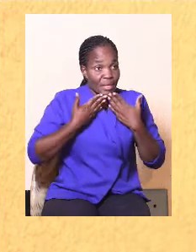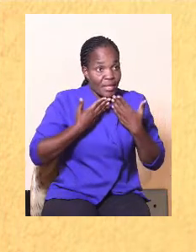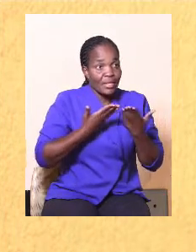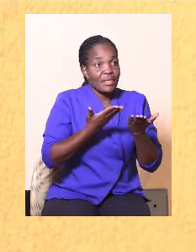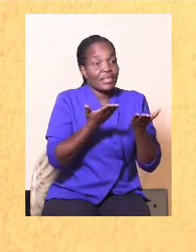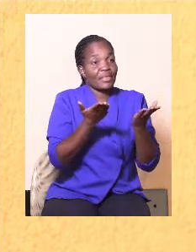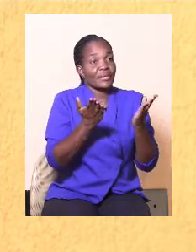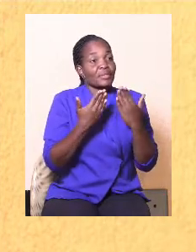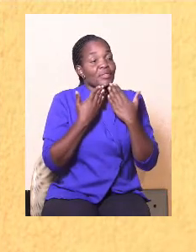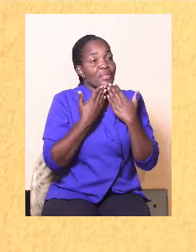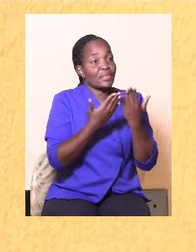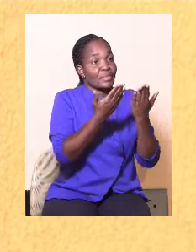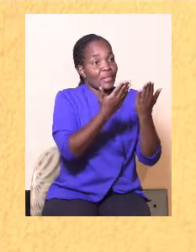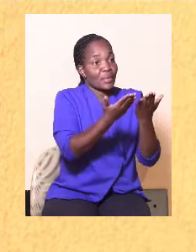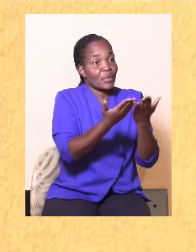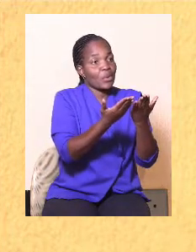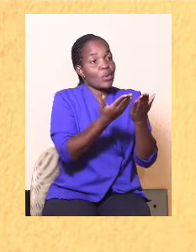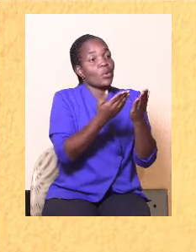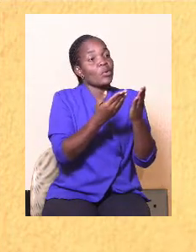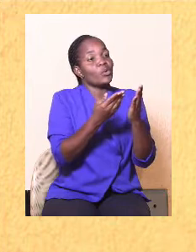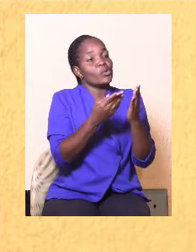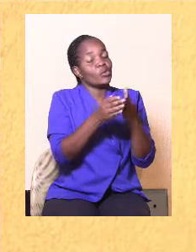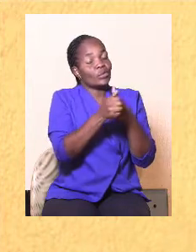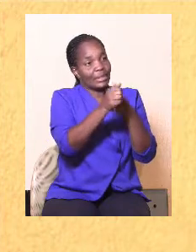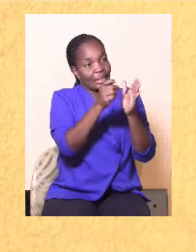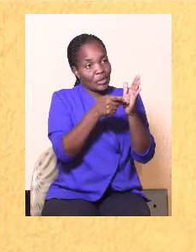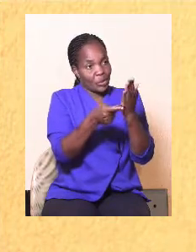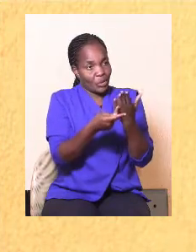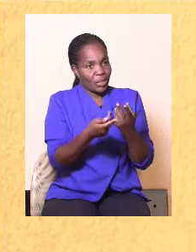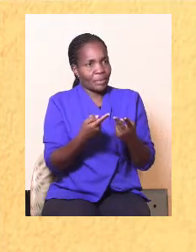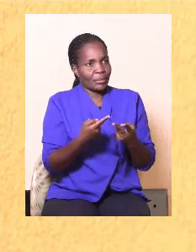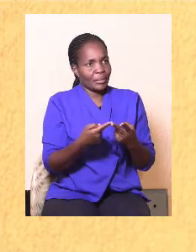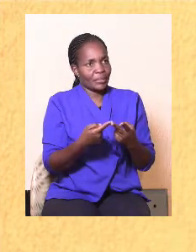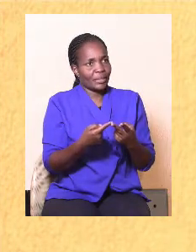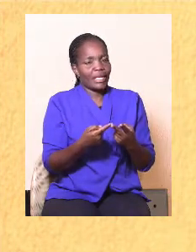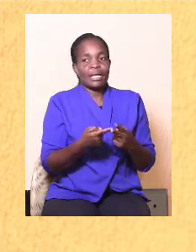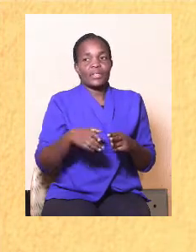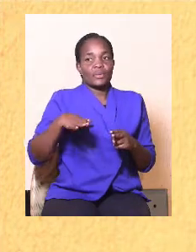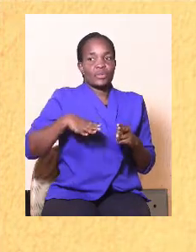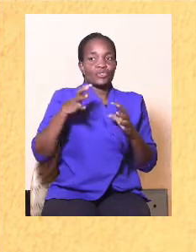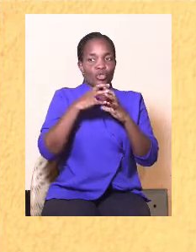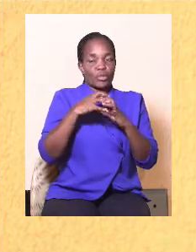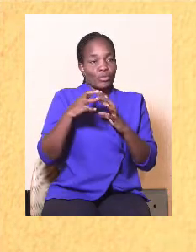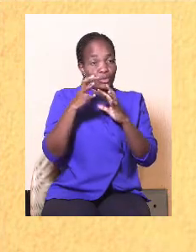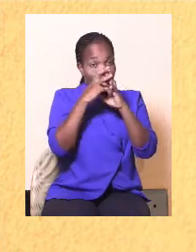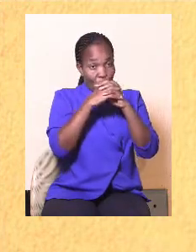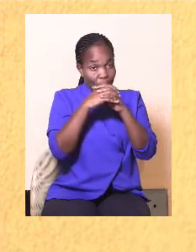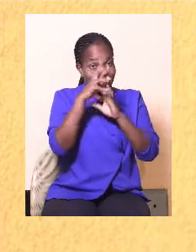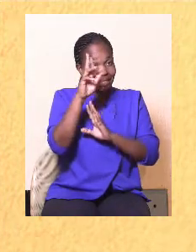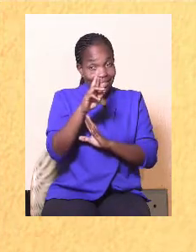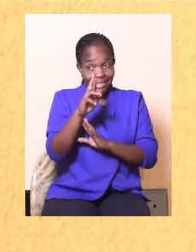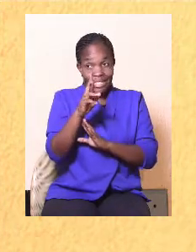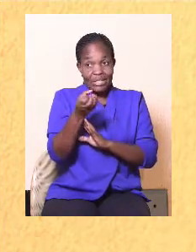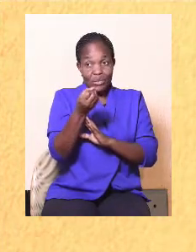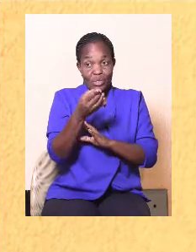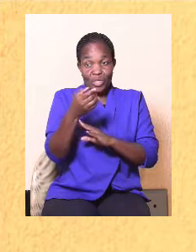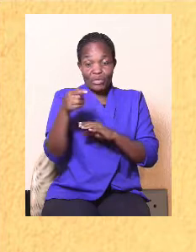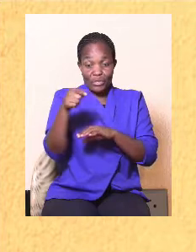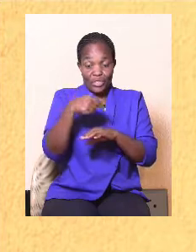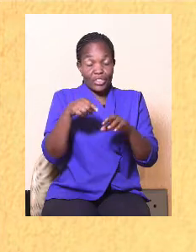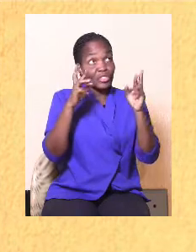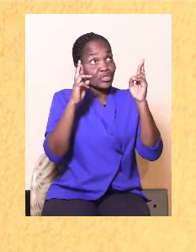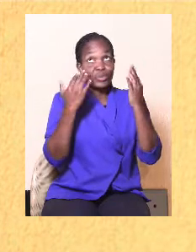of course, Madam Director, for hosting us here, the Governor for making this facility available, all of you